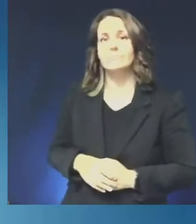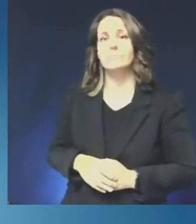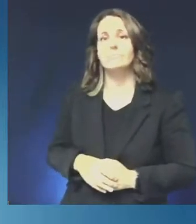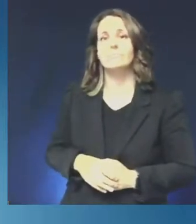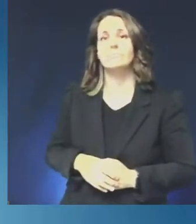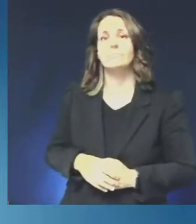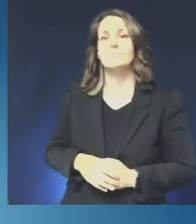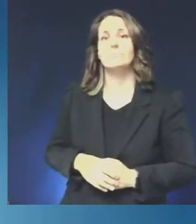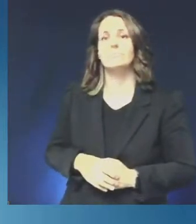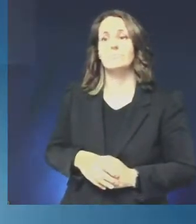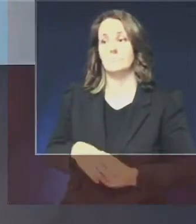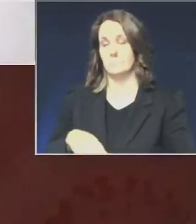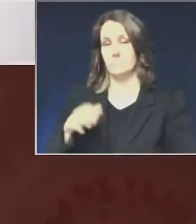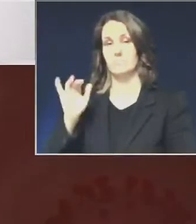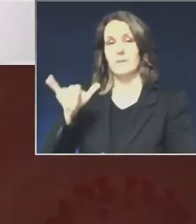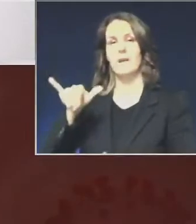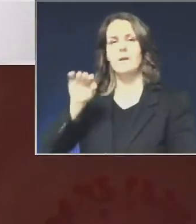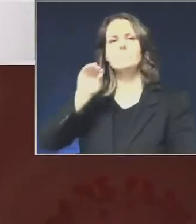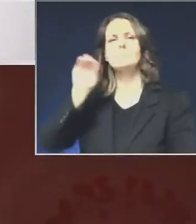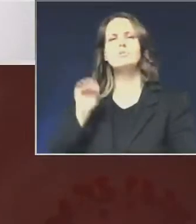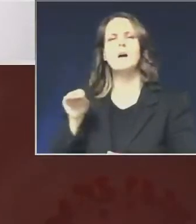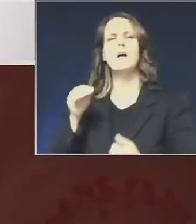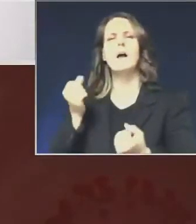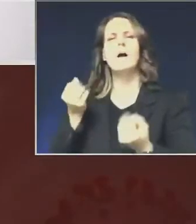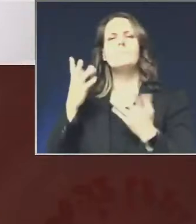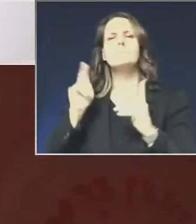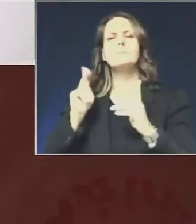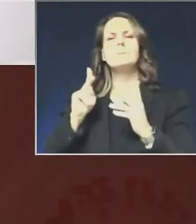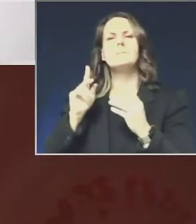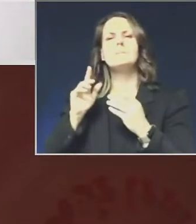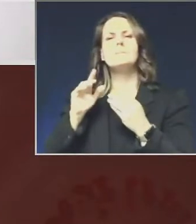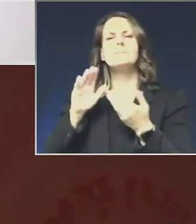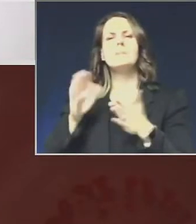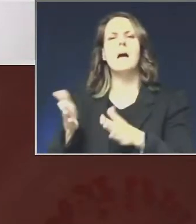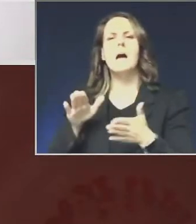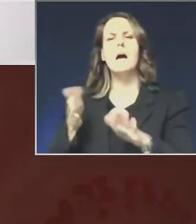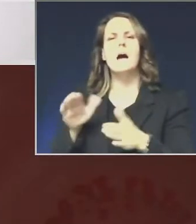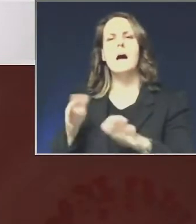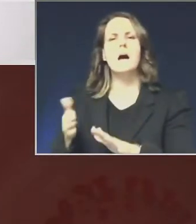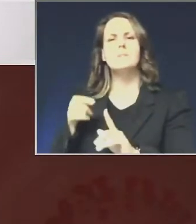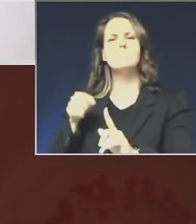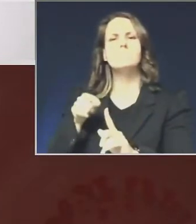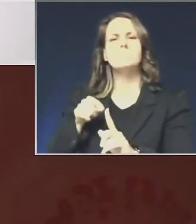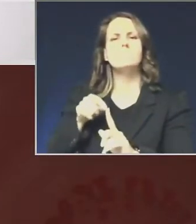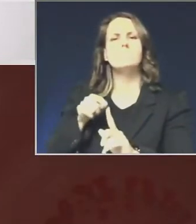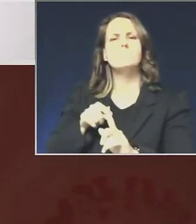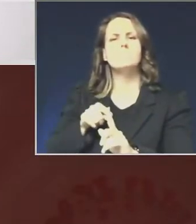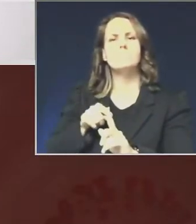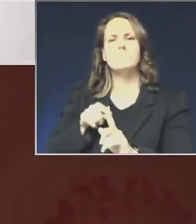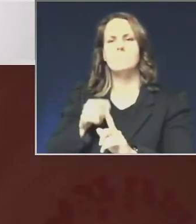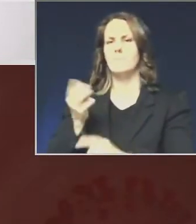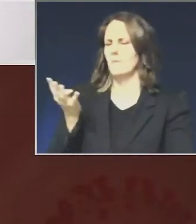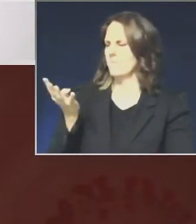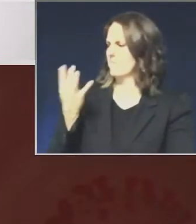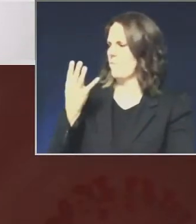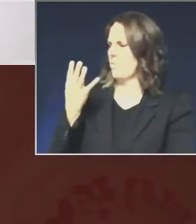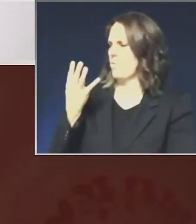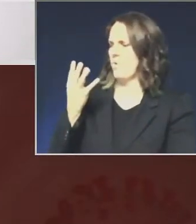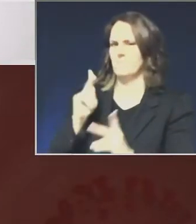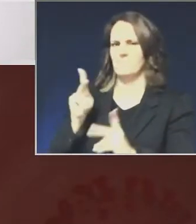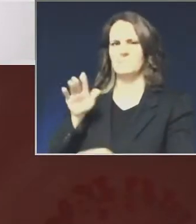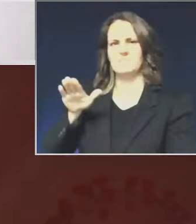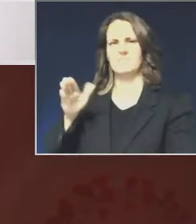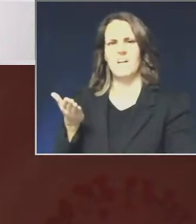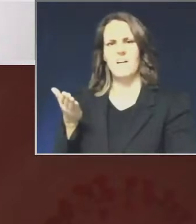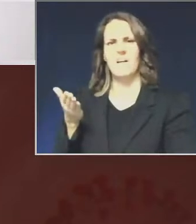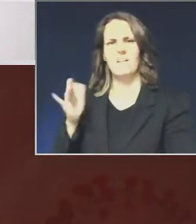to be rising quite as quickly as the rest of the cases are. So I guess just kind of the quickest way to ask the question: why aren't death